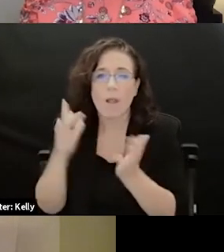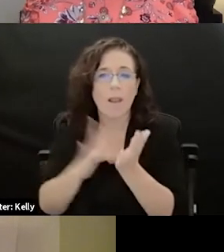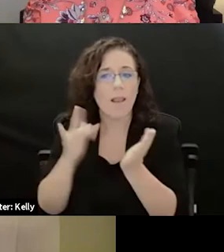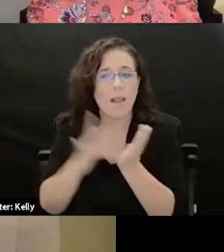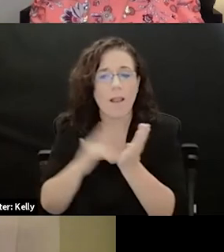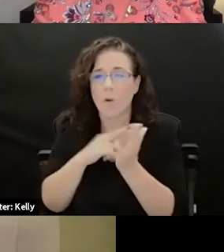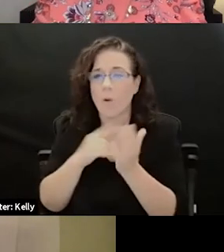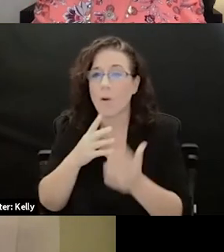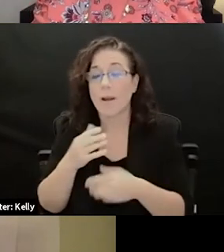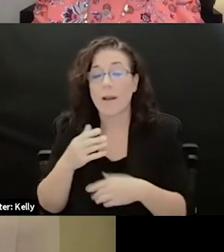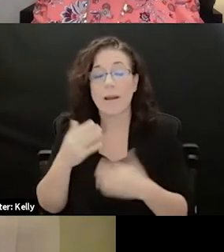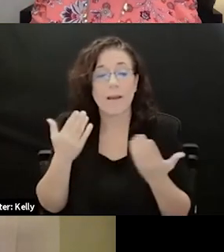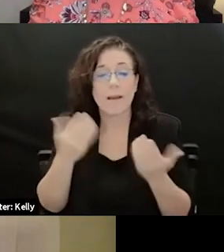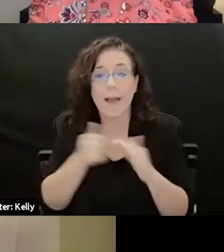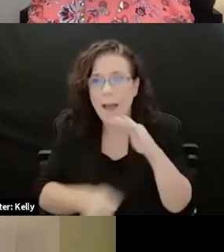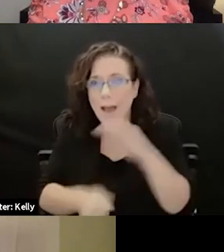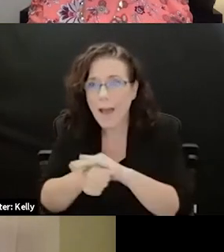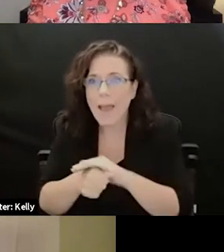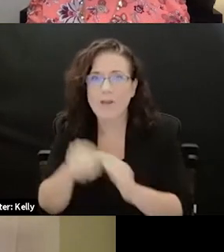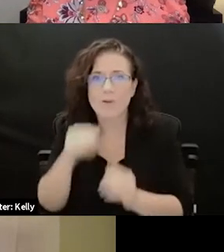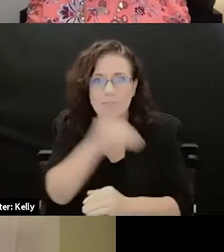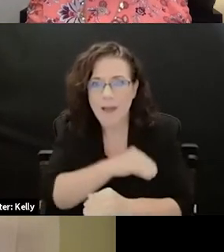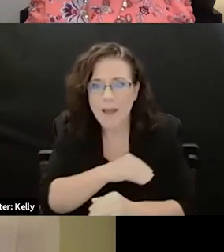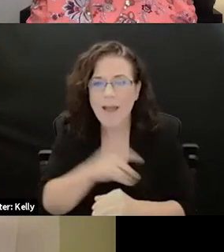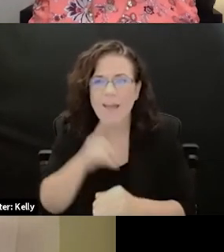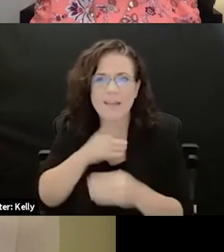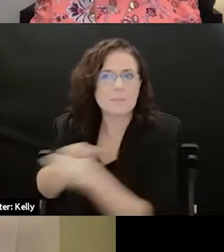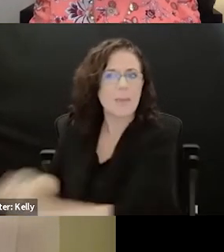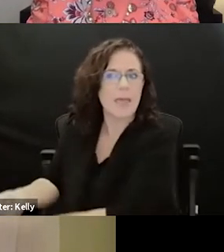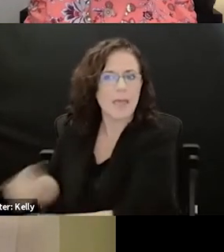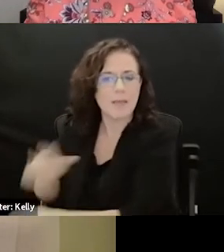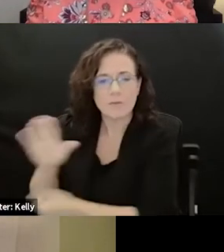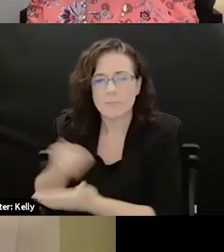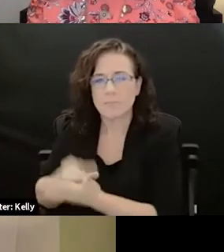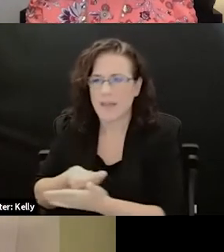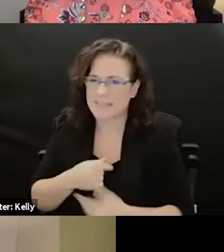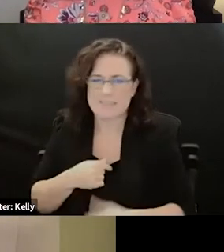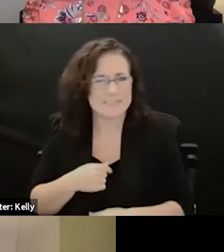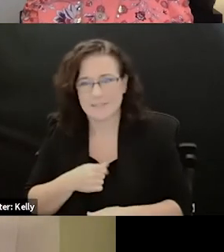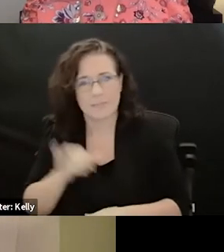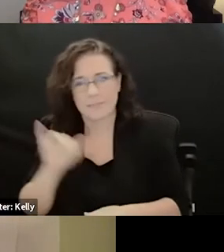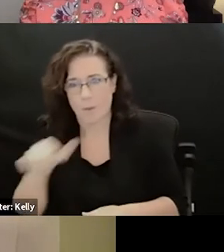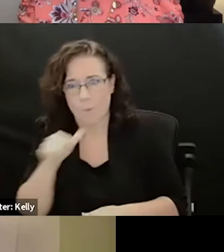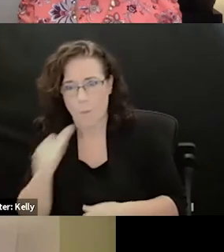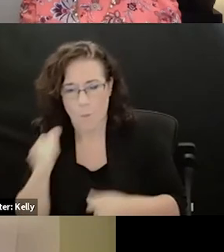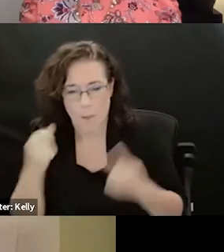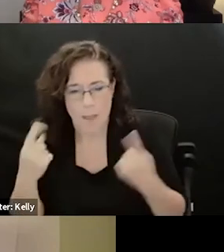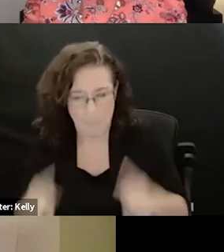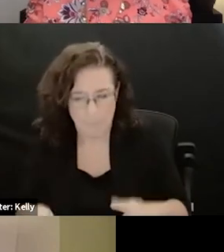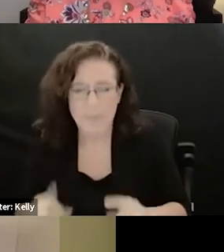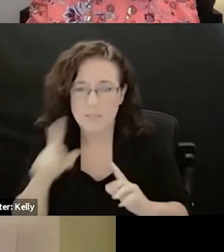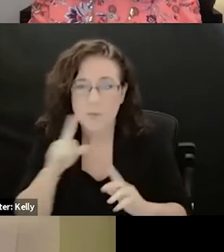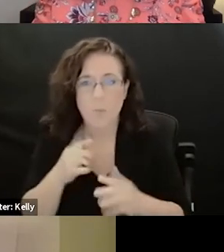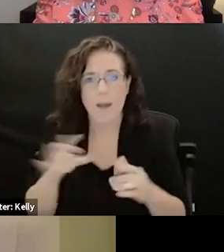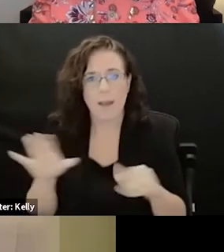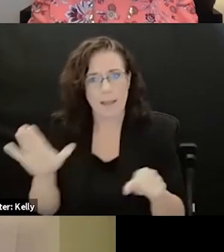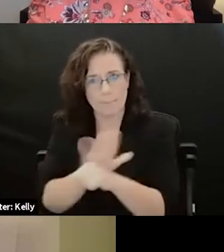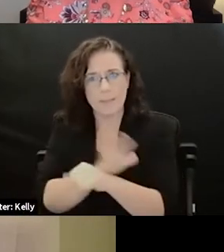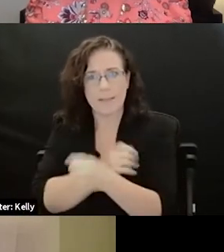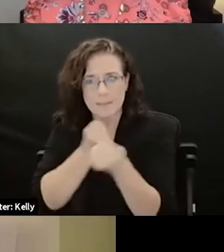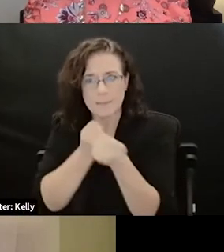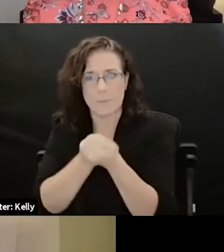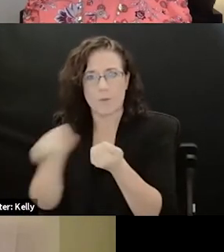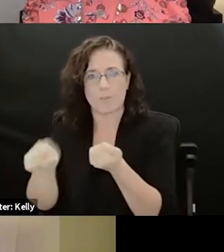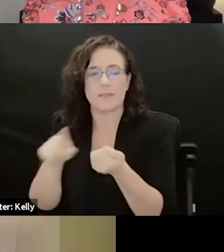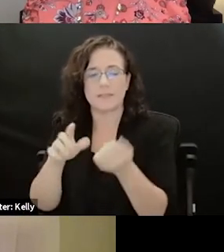support this part of the consent agenda so with that in mind board members i wonder if i may have a motion to